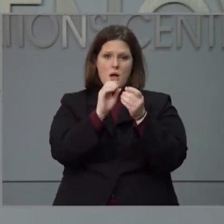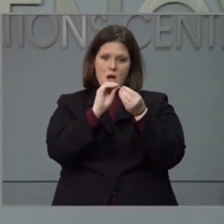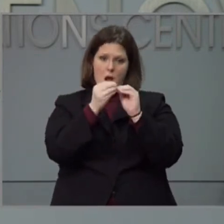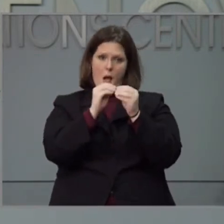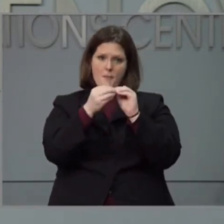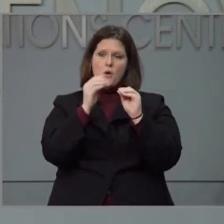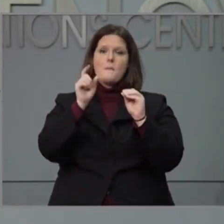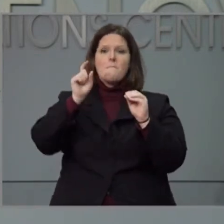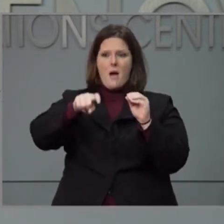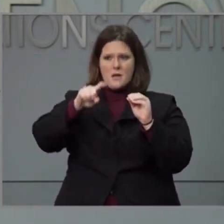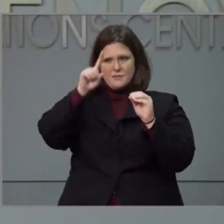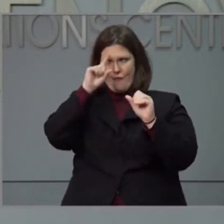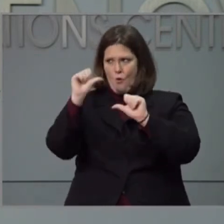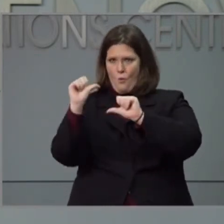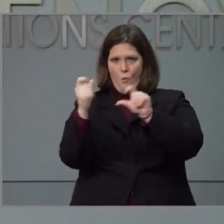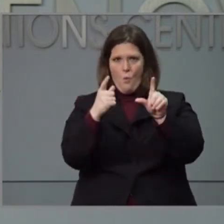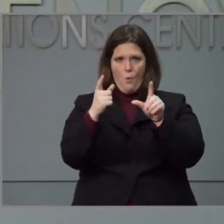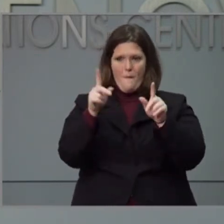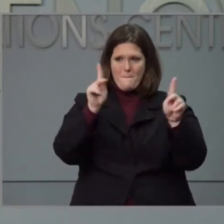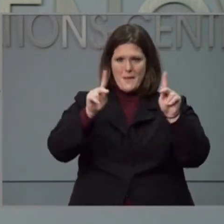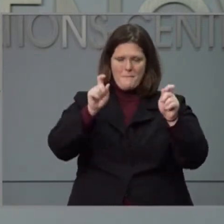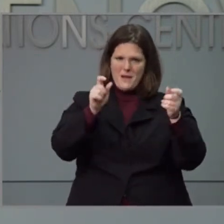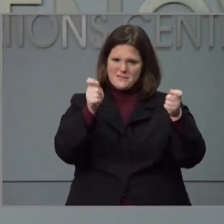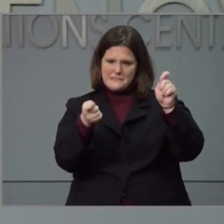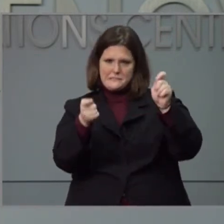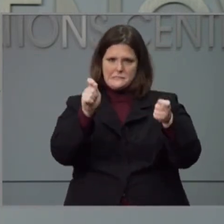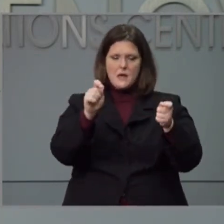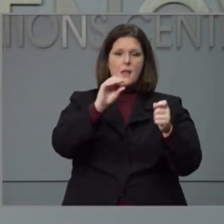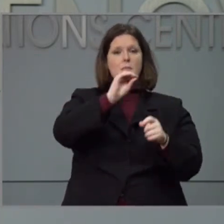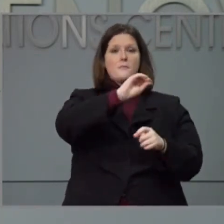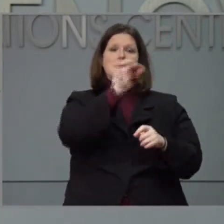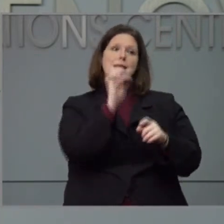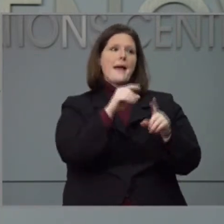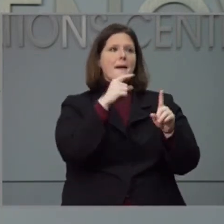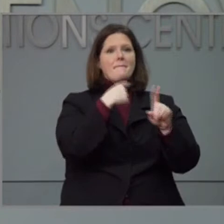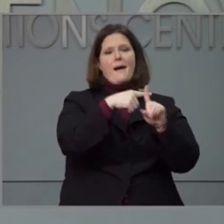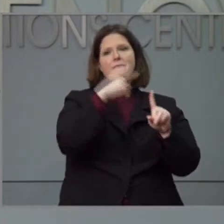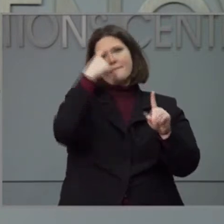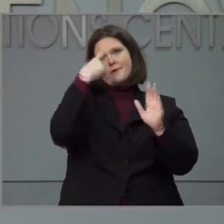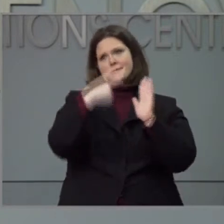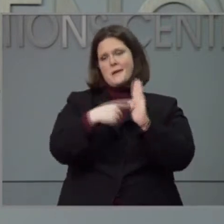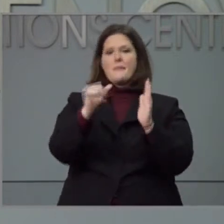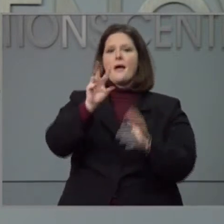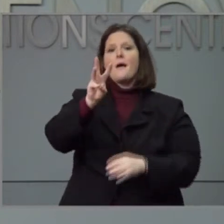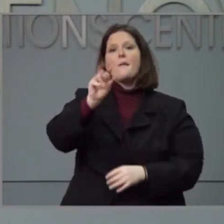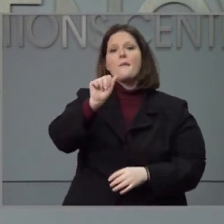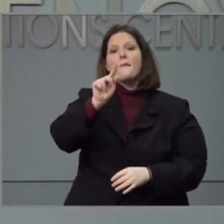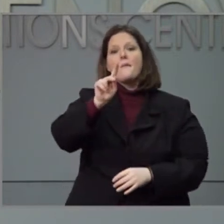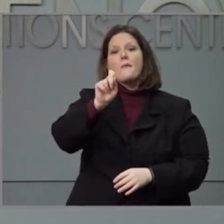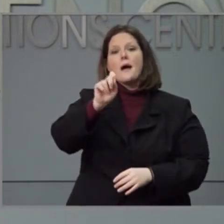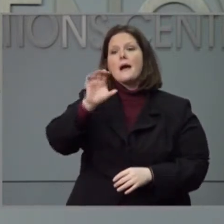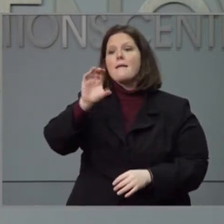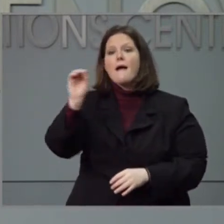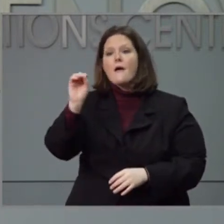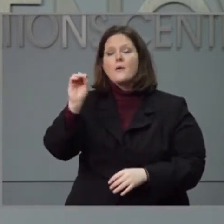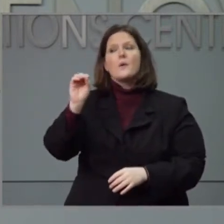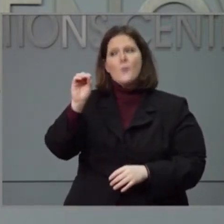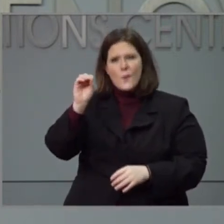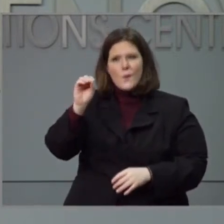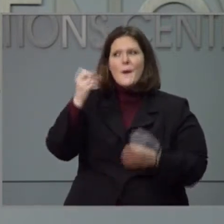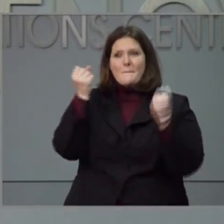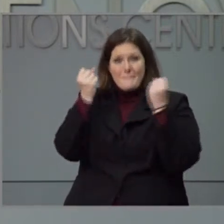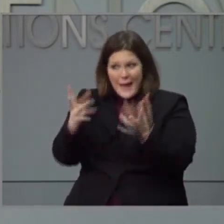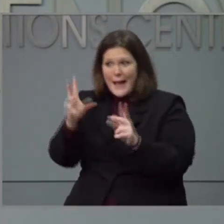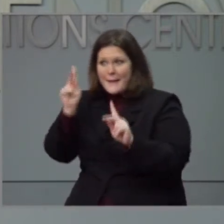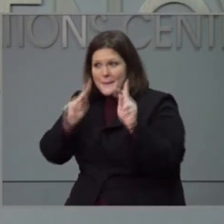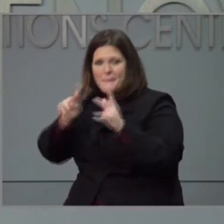for all of the population. So seeing a percent positive in a large county like Wake County, that's not going